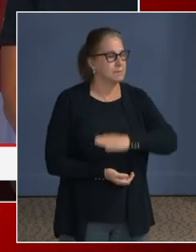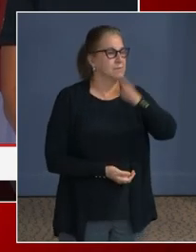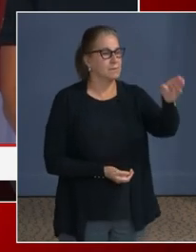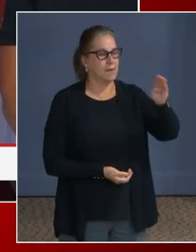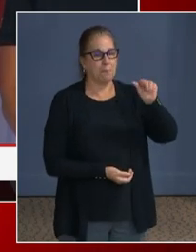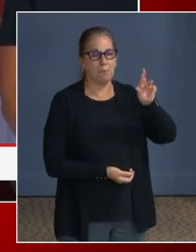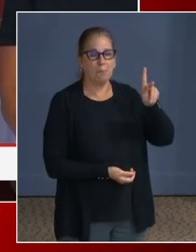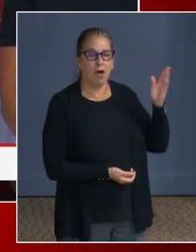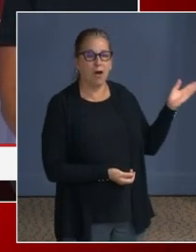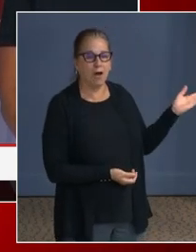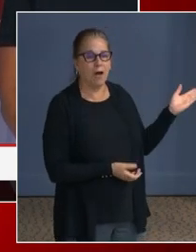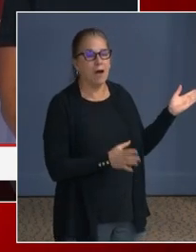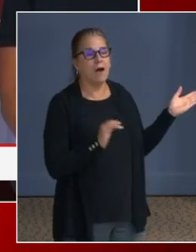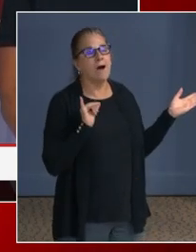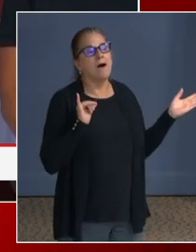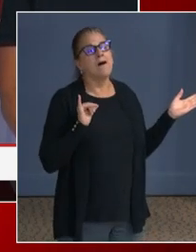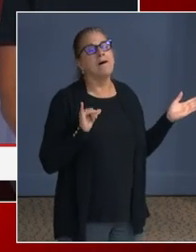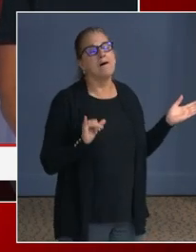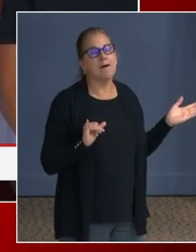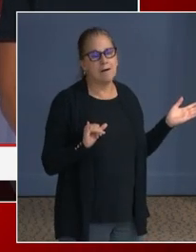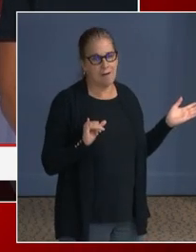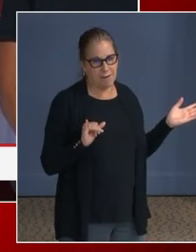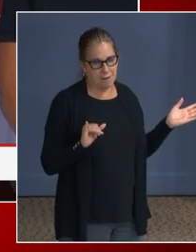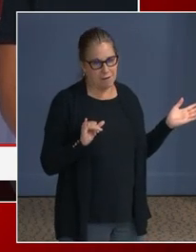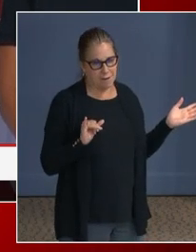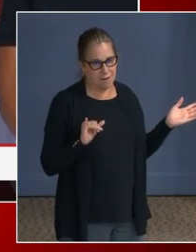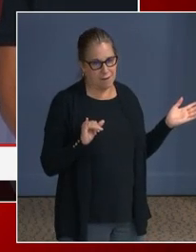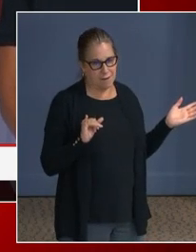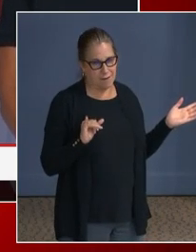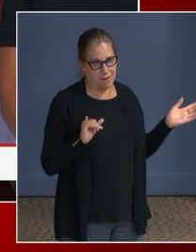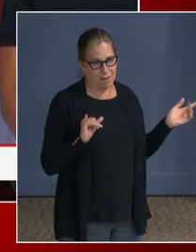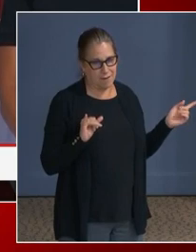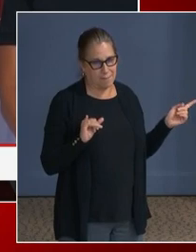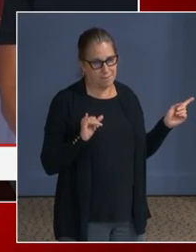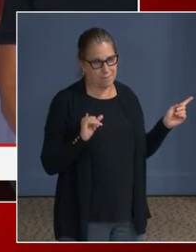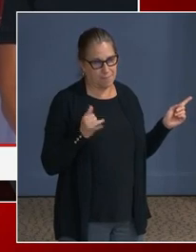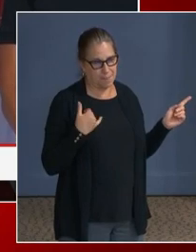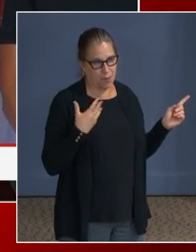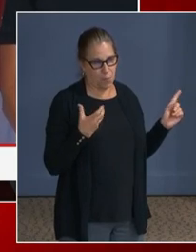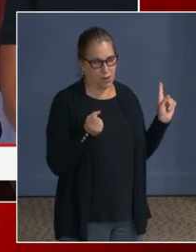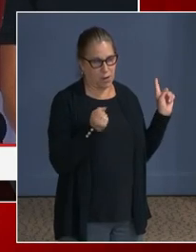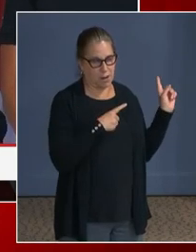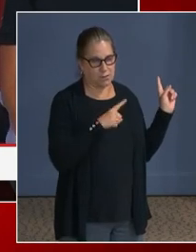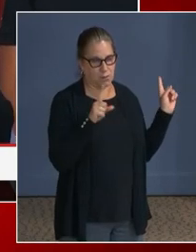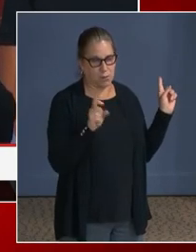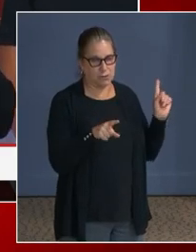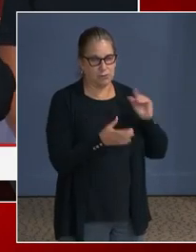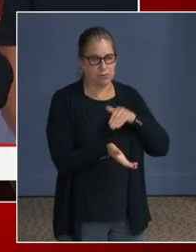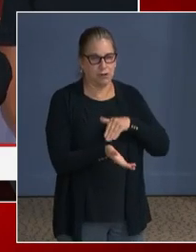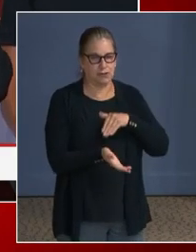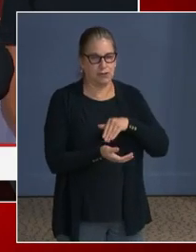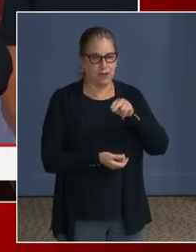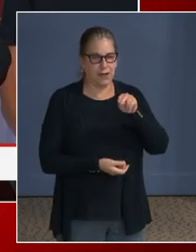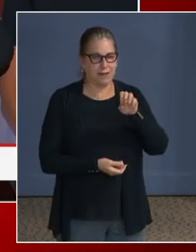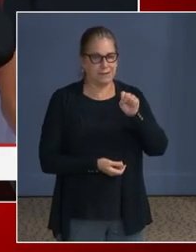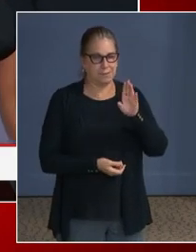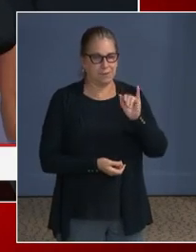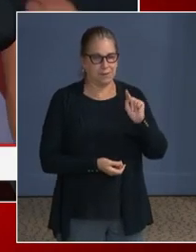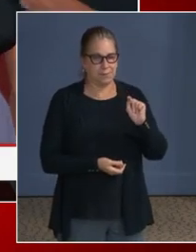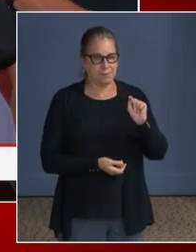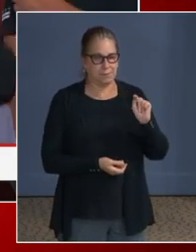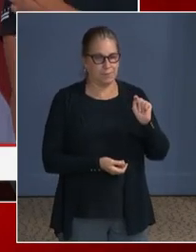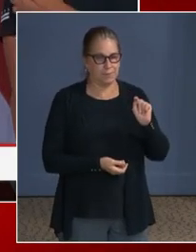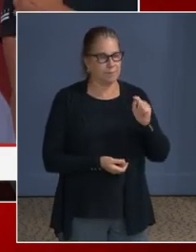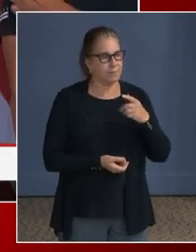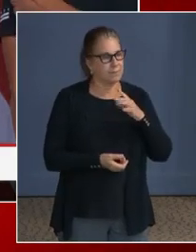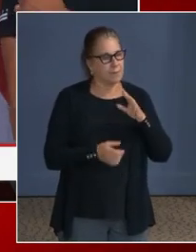If I could ask Dr. Nesbitt, Mayor Bowser, you had mentioned a change in the metric tracking for getting